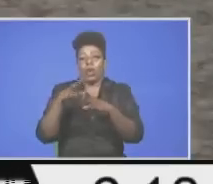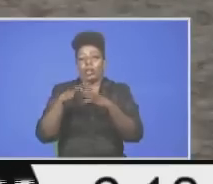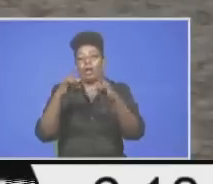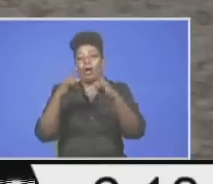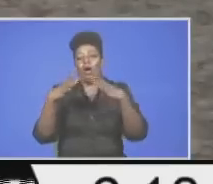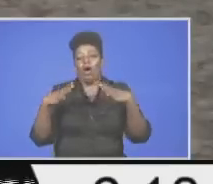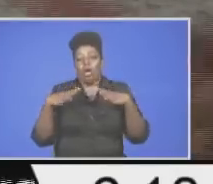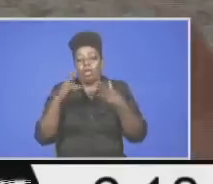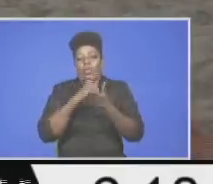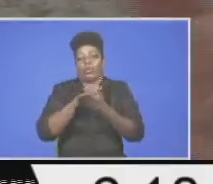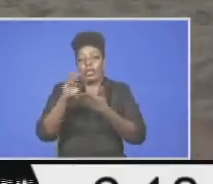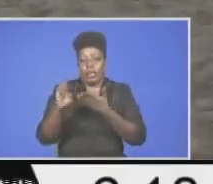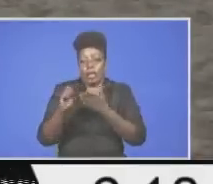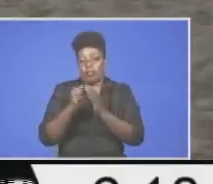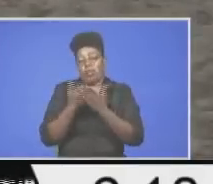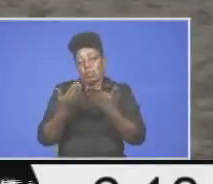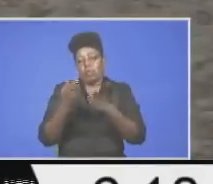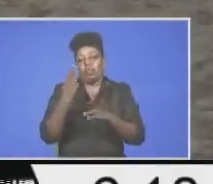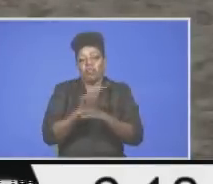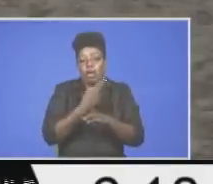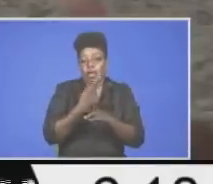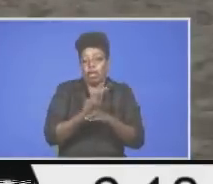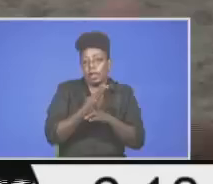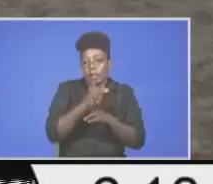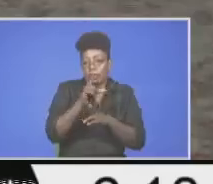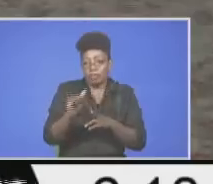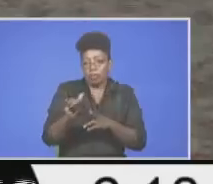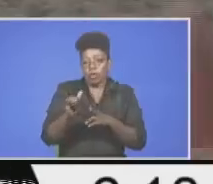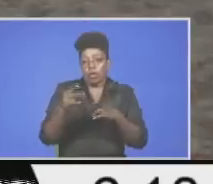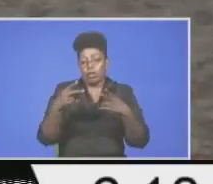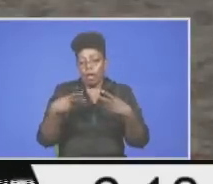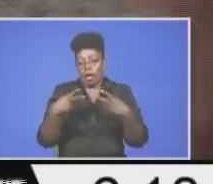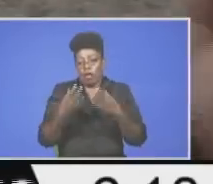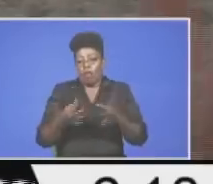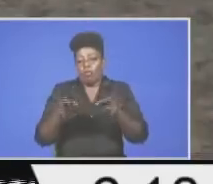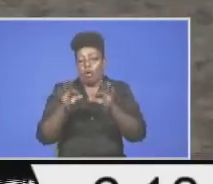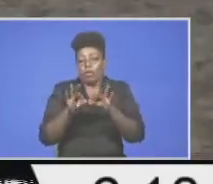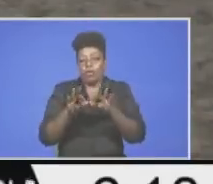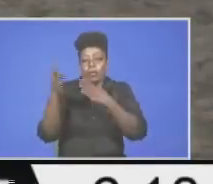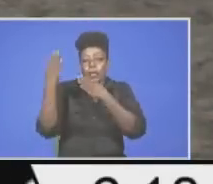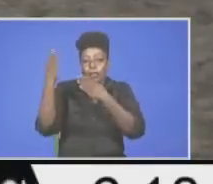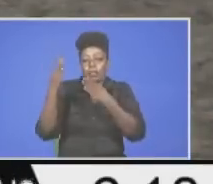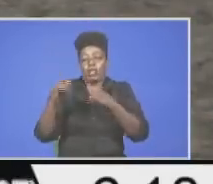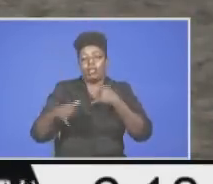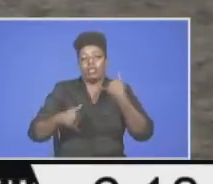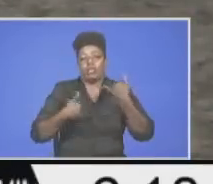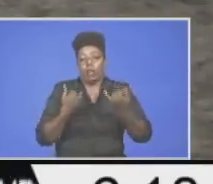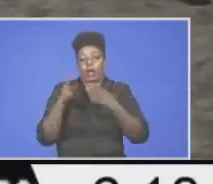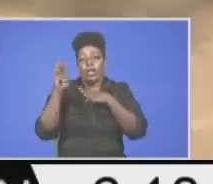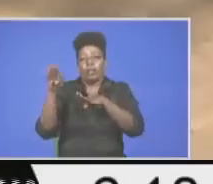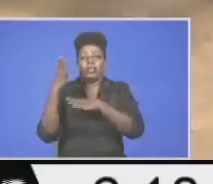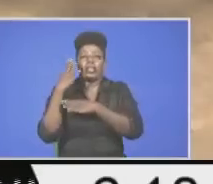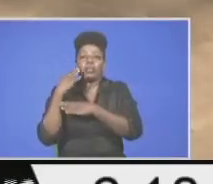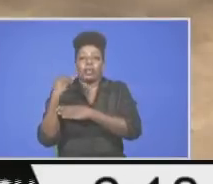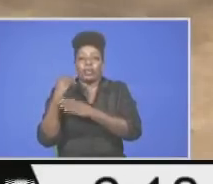holiday weekends and just on a regular basis, because we know how important it is for Bahamians to enjoy the beaching